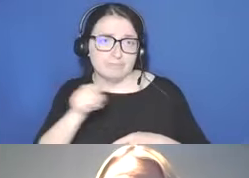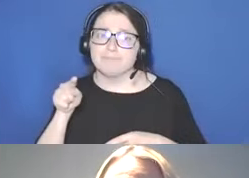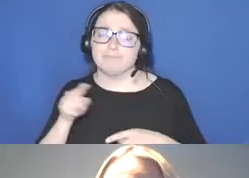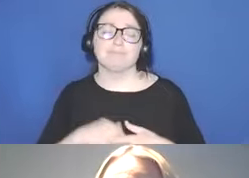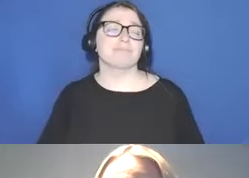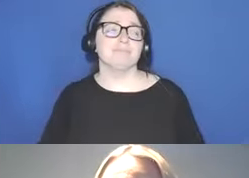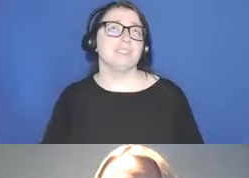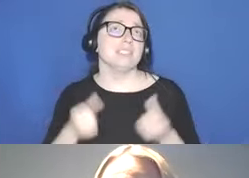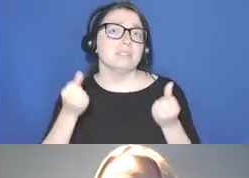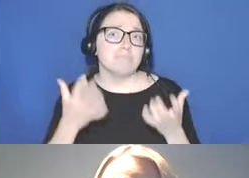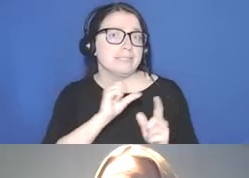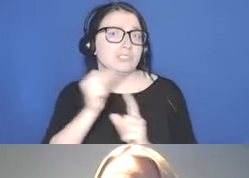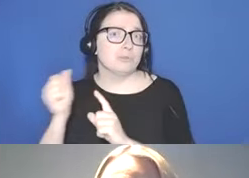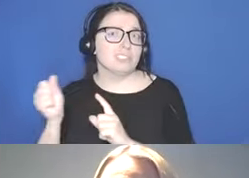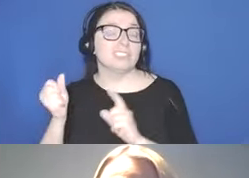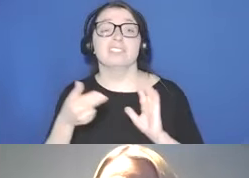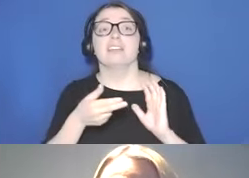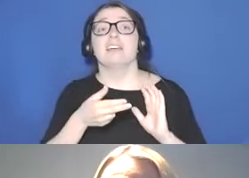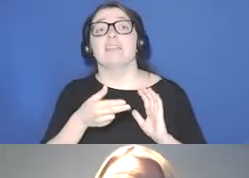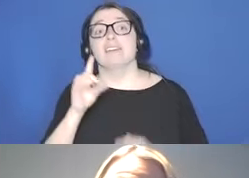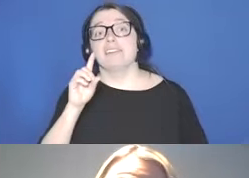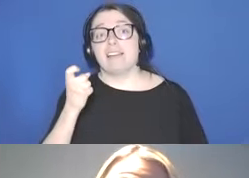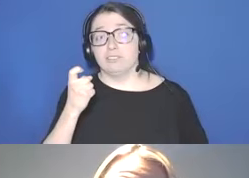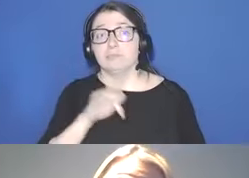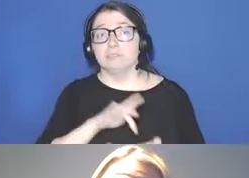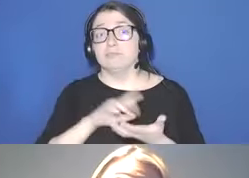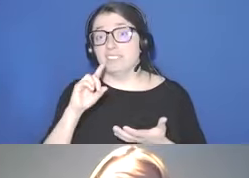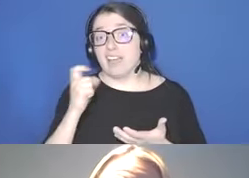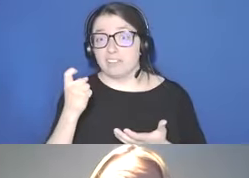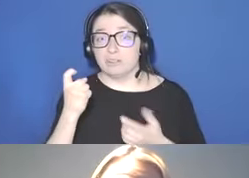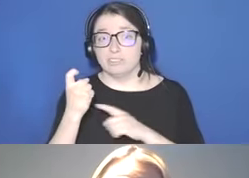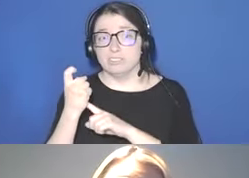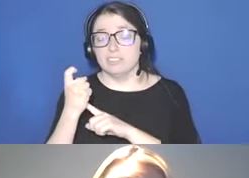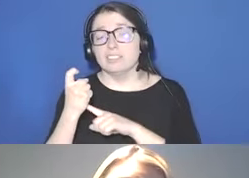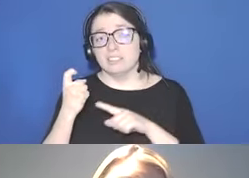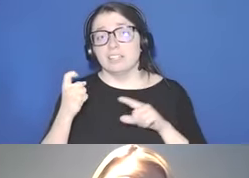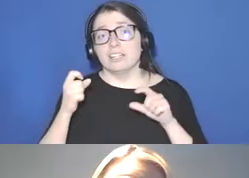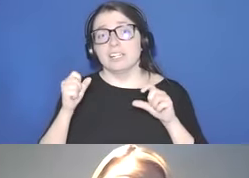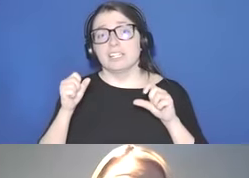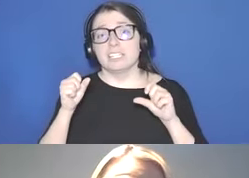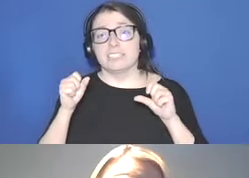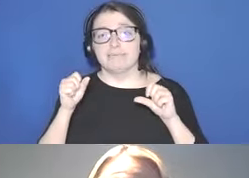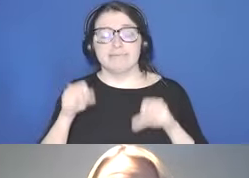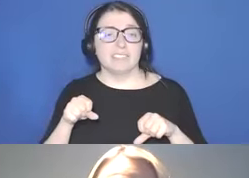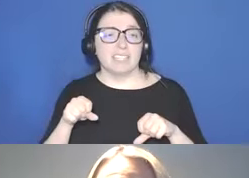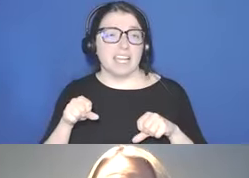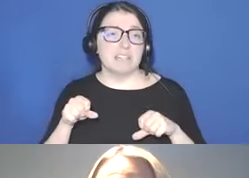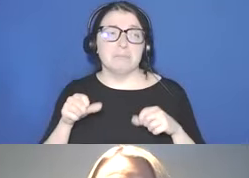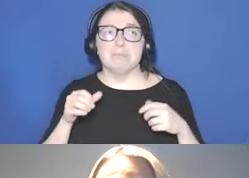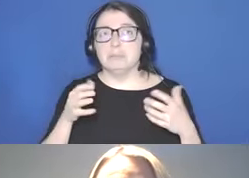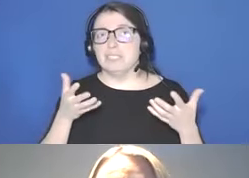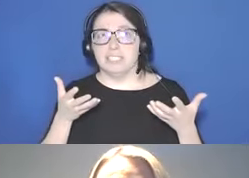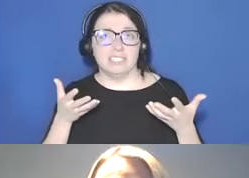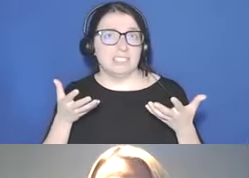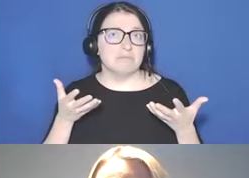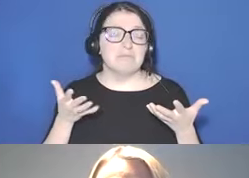cases, a diagnosis can have little practical implications, really. So a lot of times